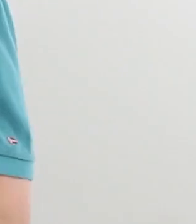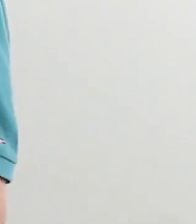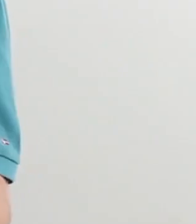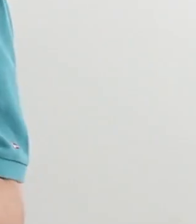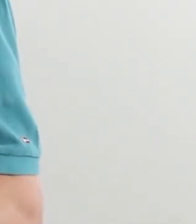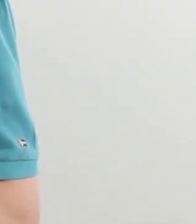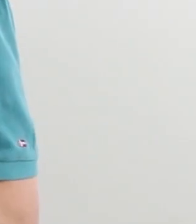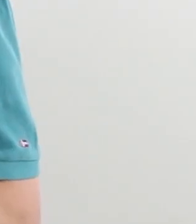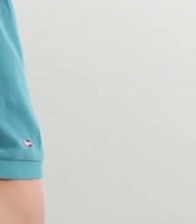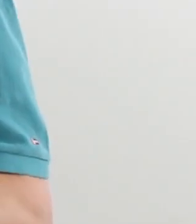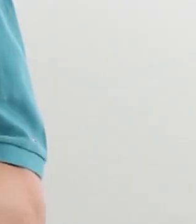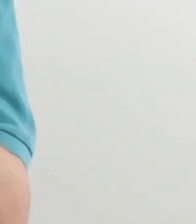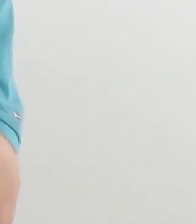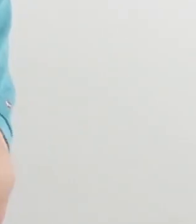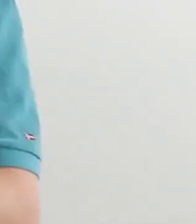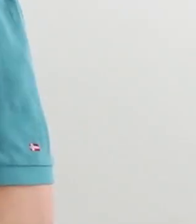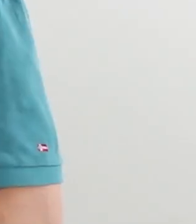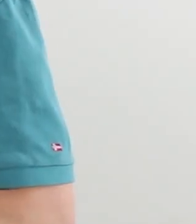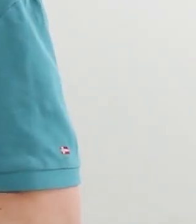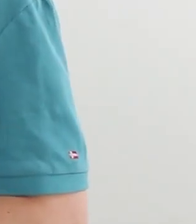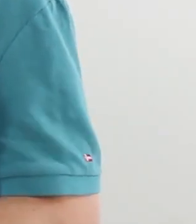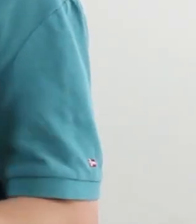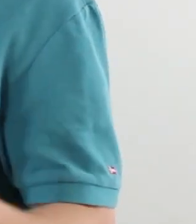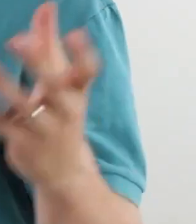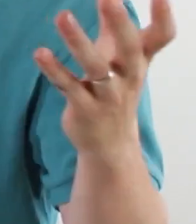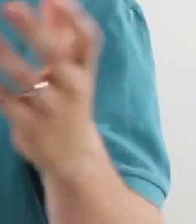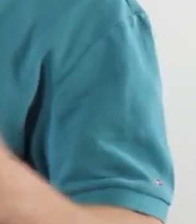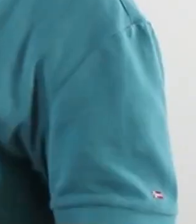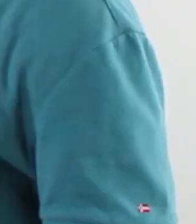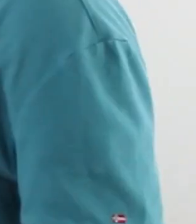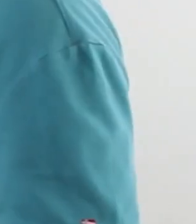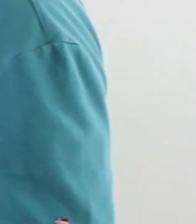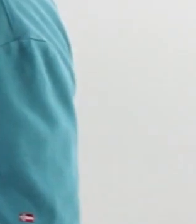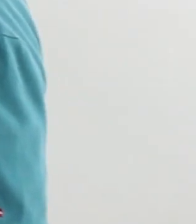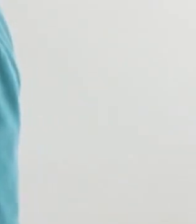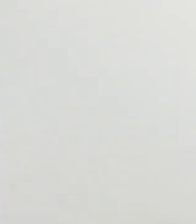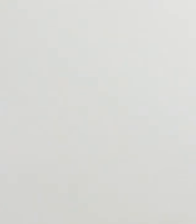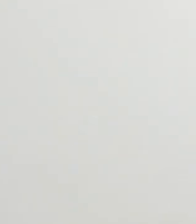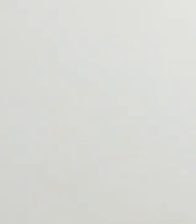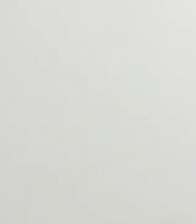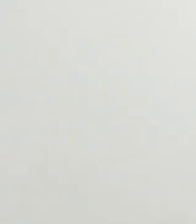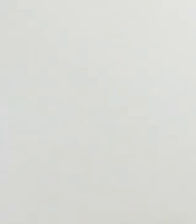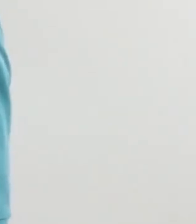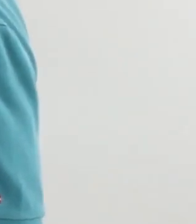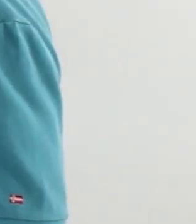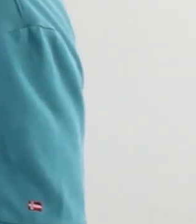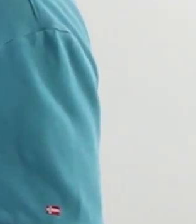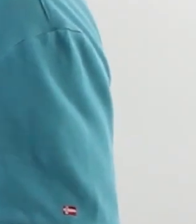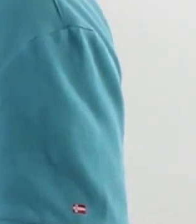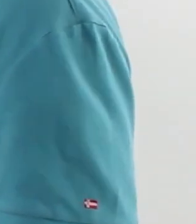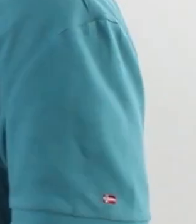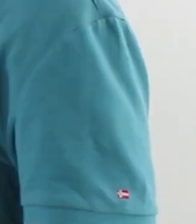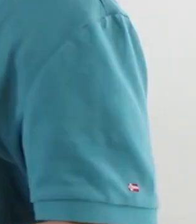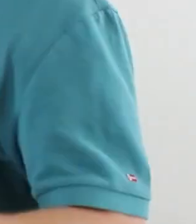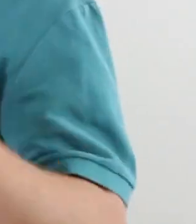for when you want to talk about bad ideas. Now, an example here with this phrase, I